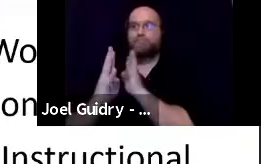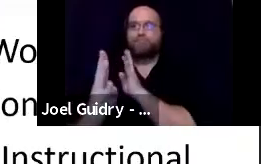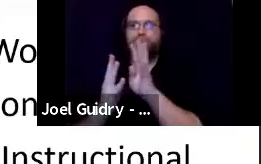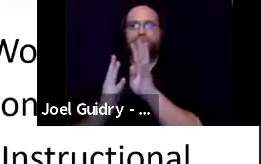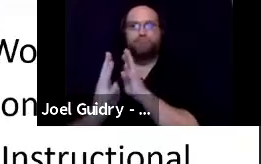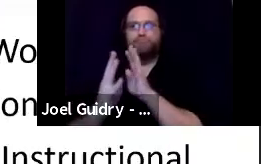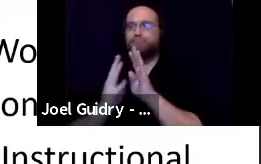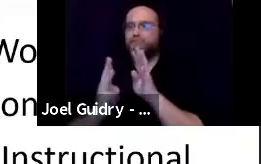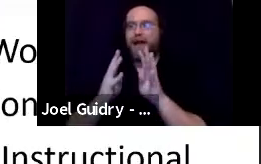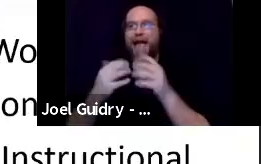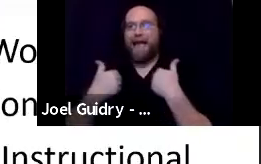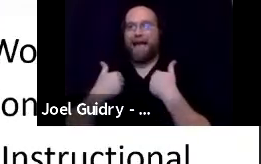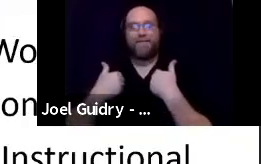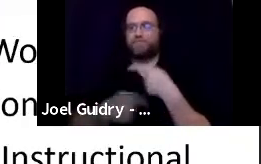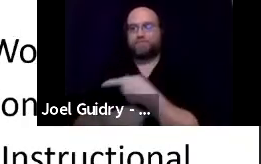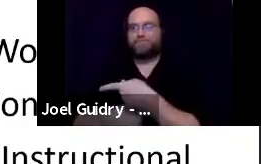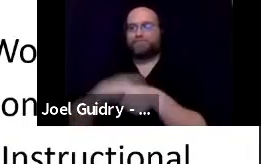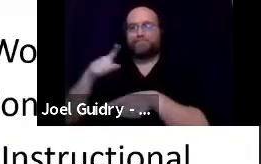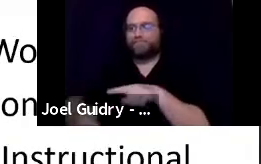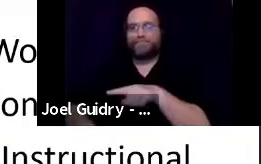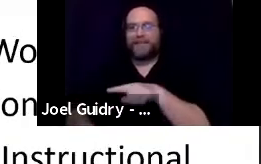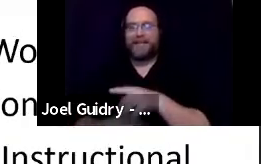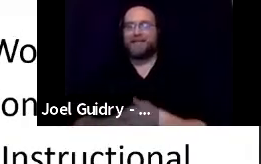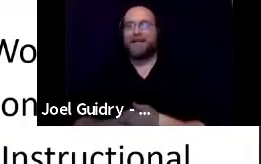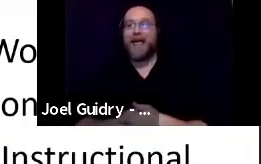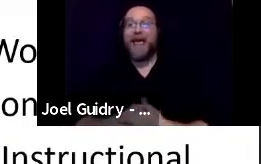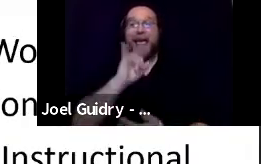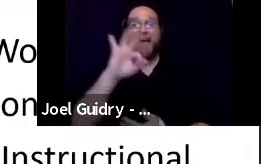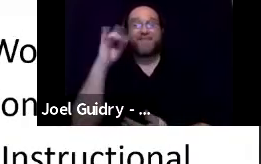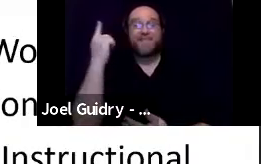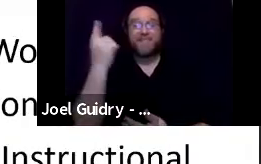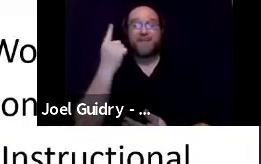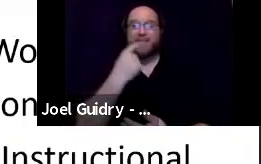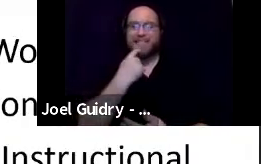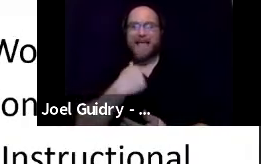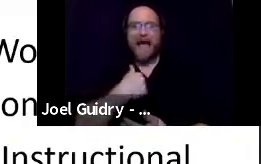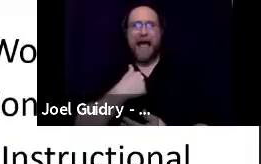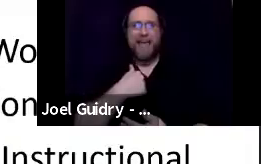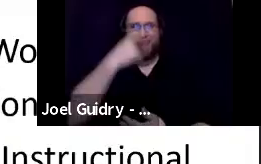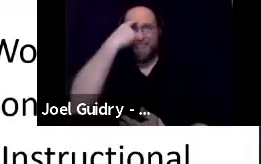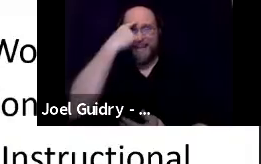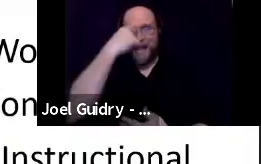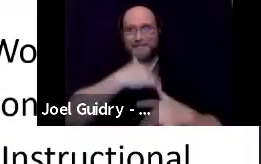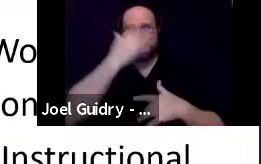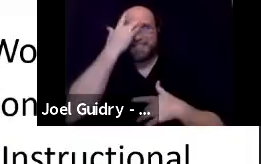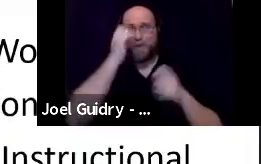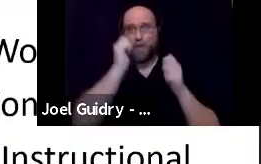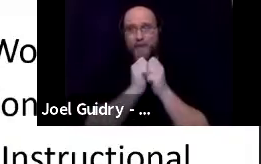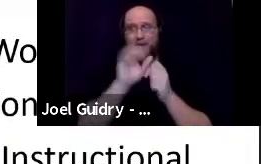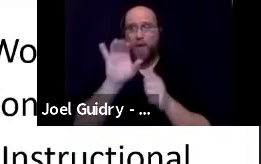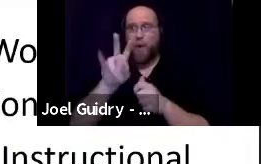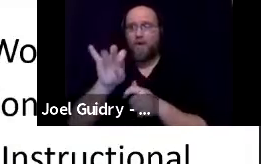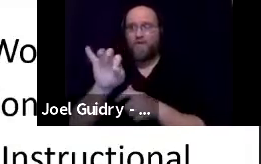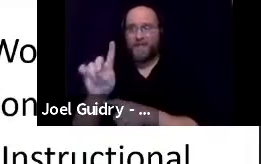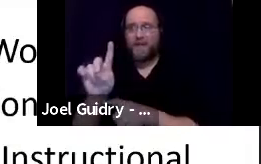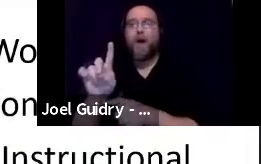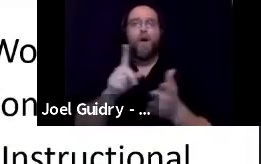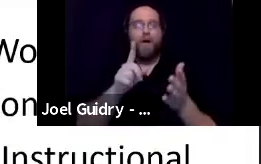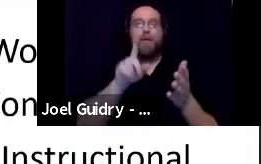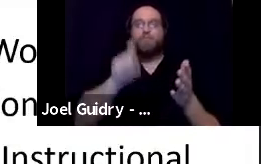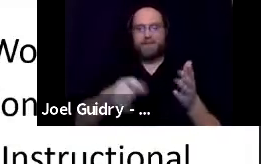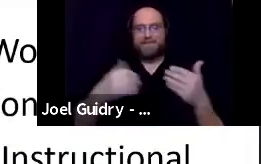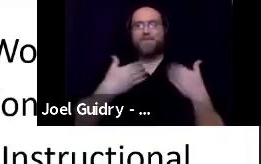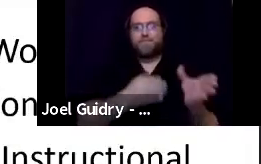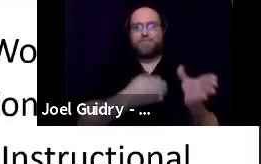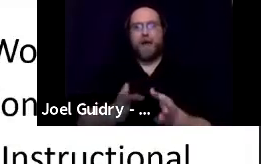somebody says at work, I think I'm sick with COVID, what kind of cleaning has to take place.